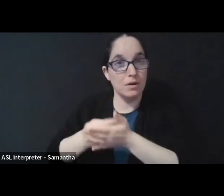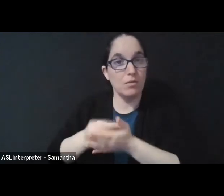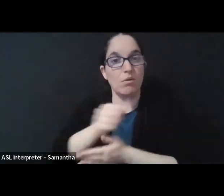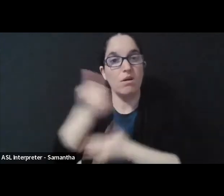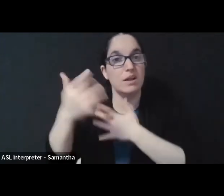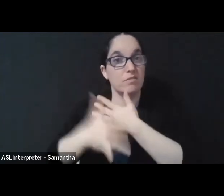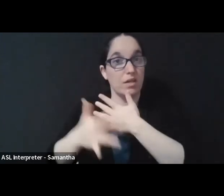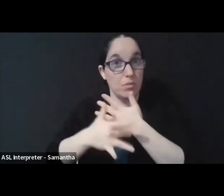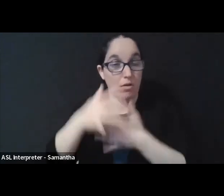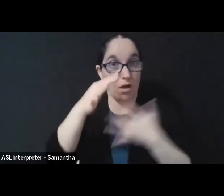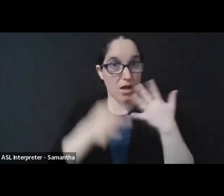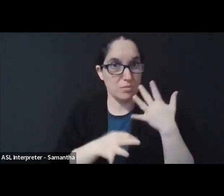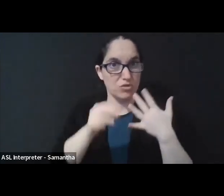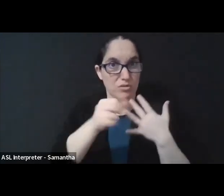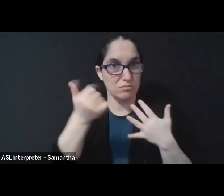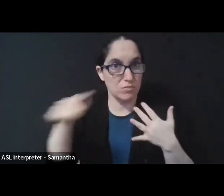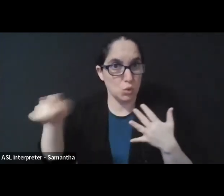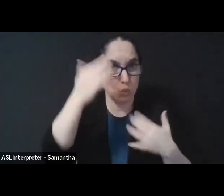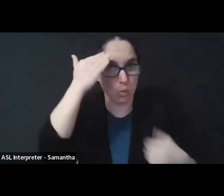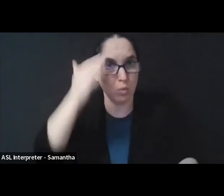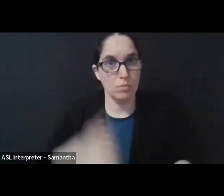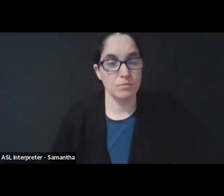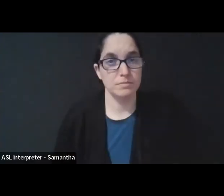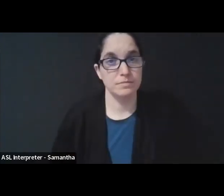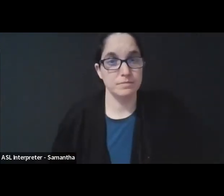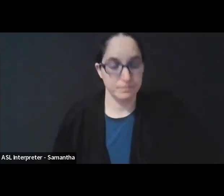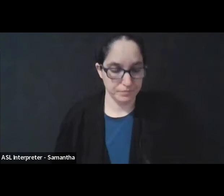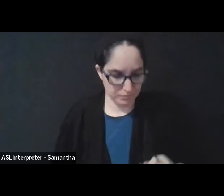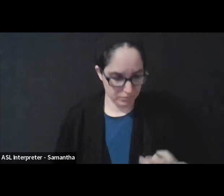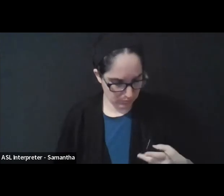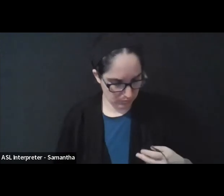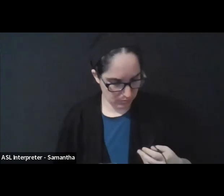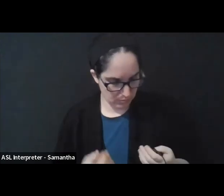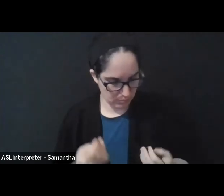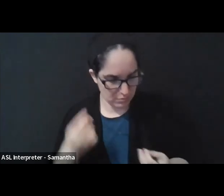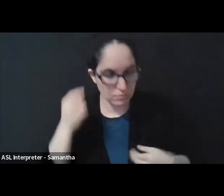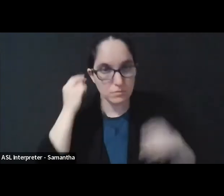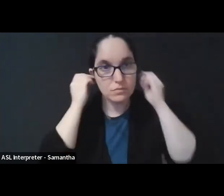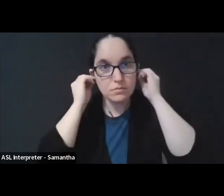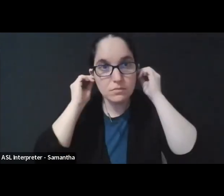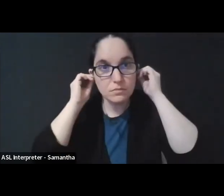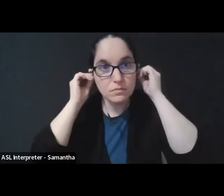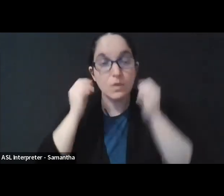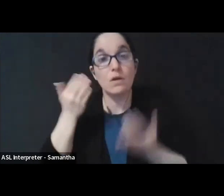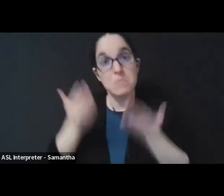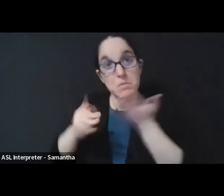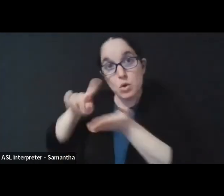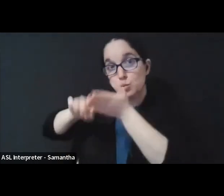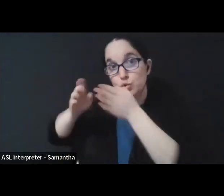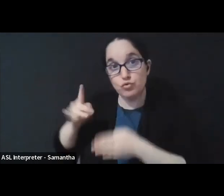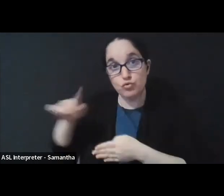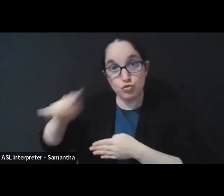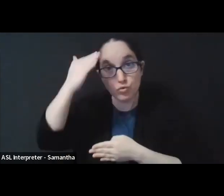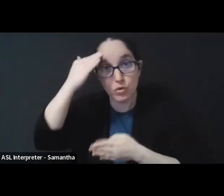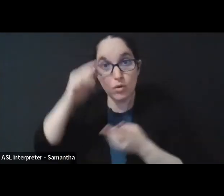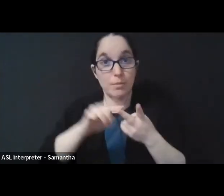Does anyone know of these kinds of sources? I'm assuming the researchers, but maybe Caty and Amy